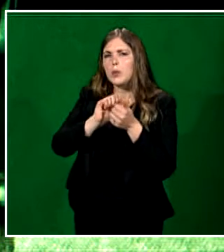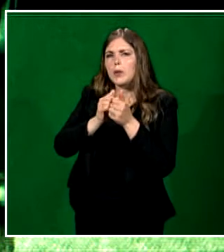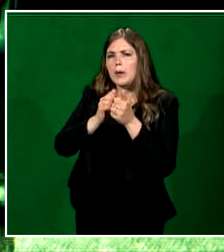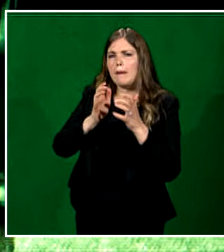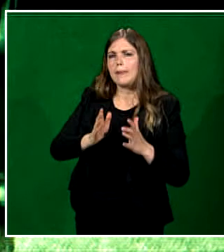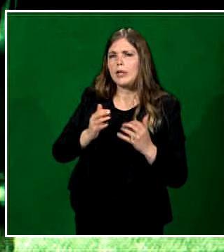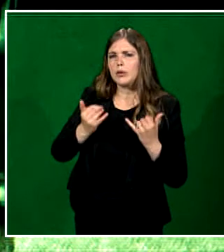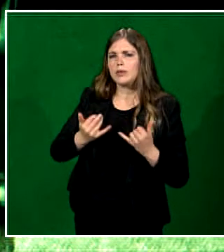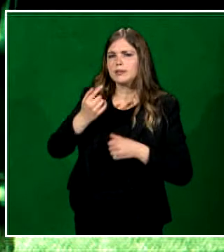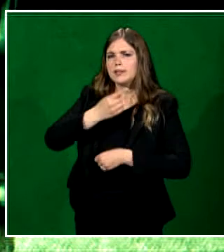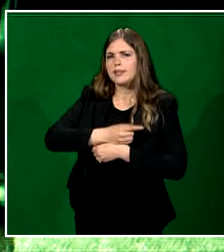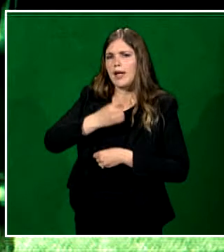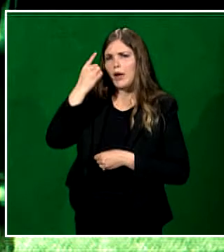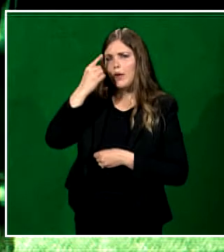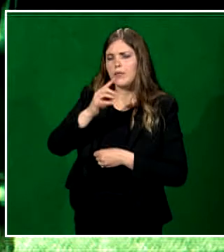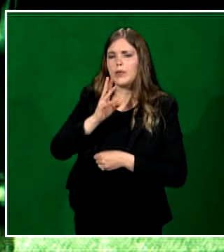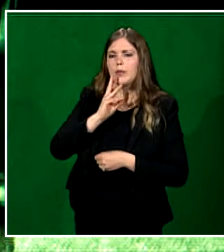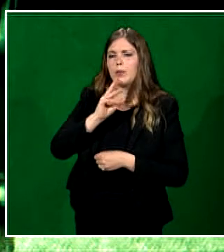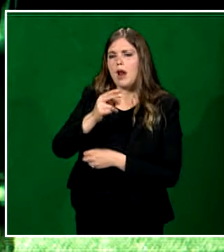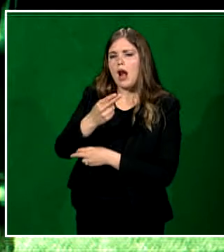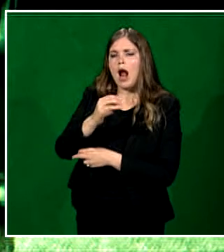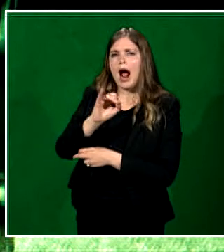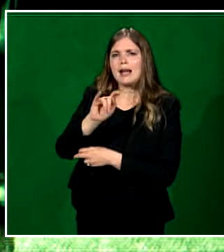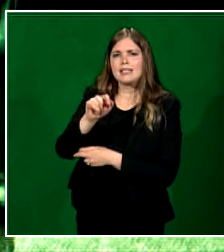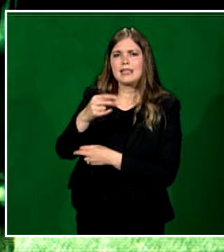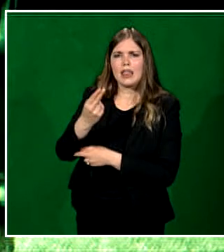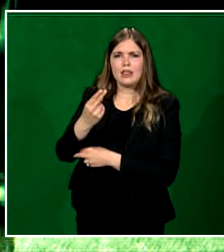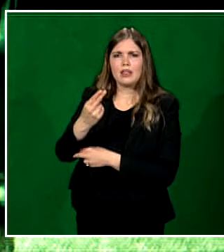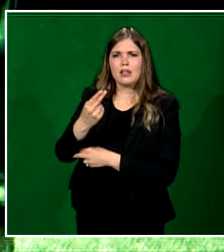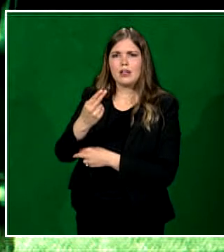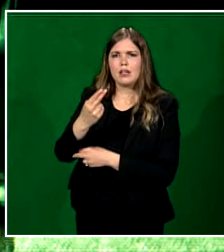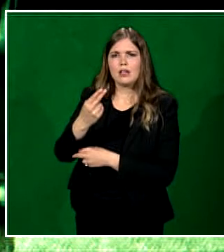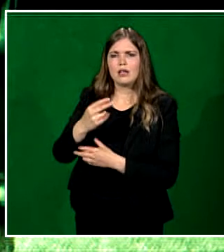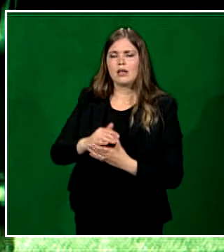today for the water hyacinth?